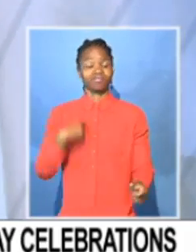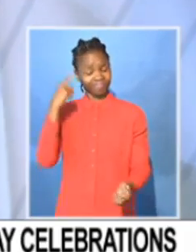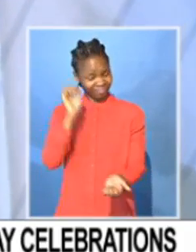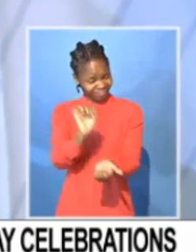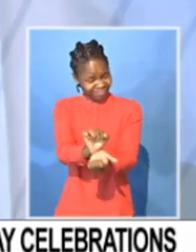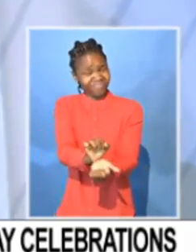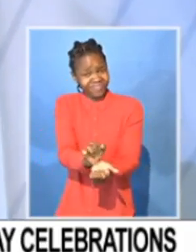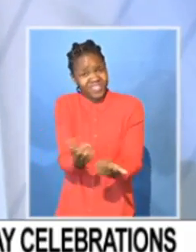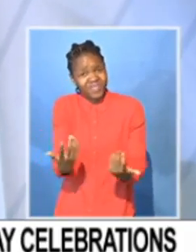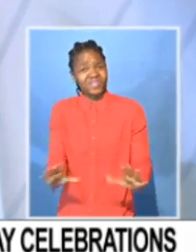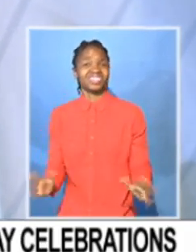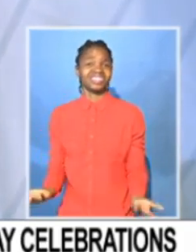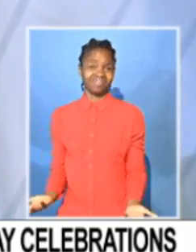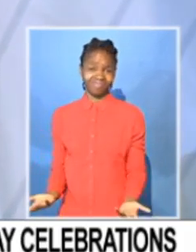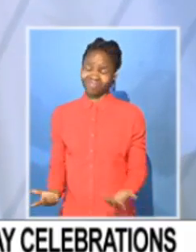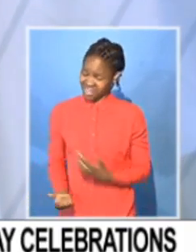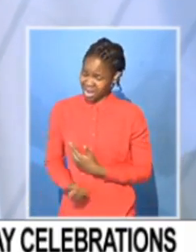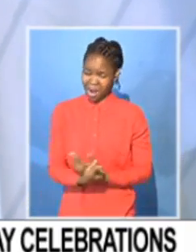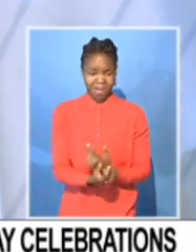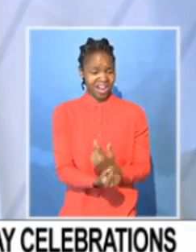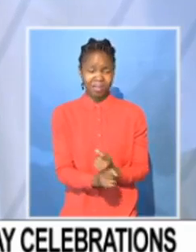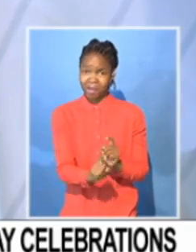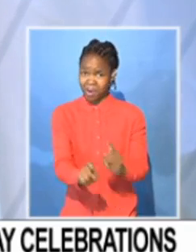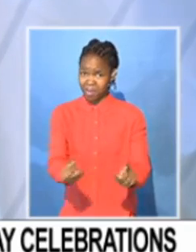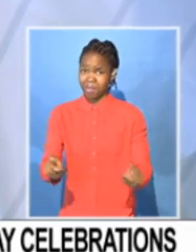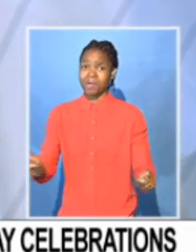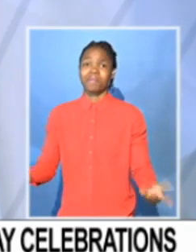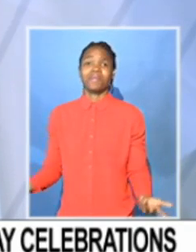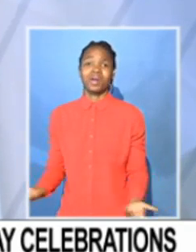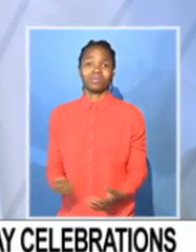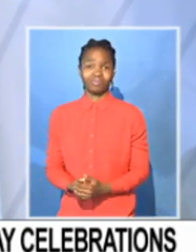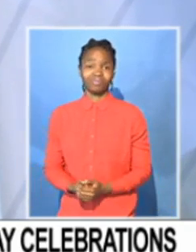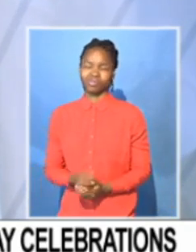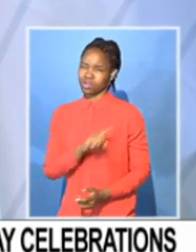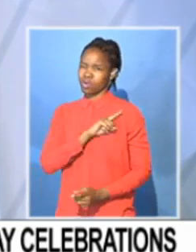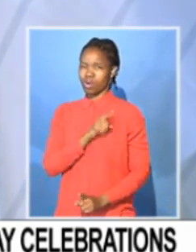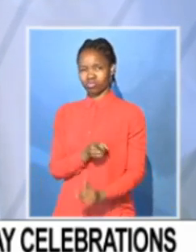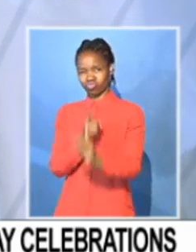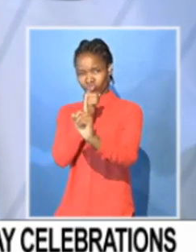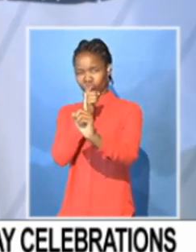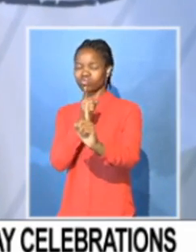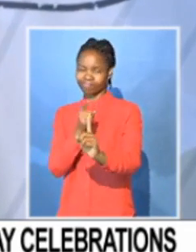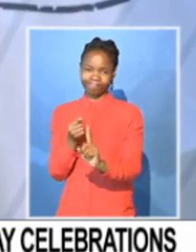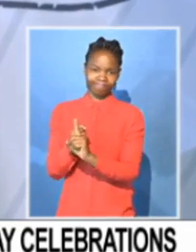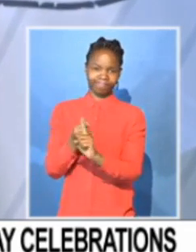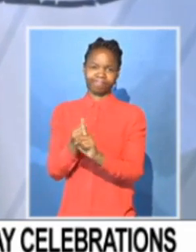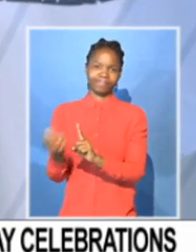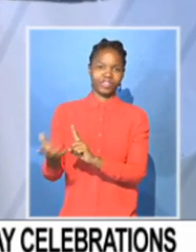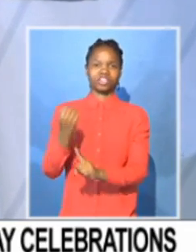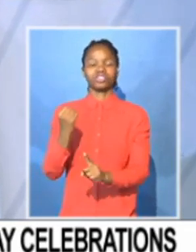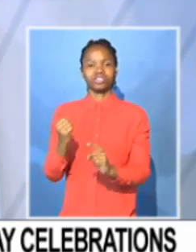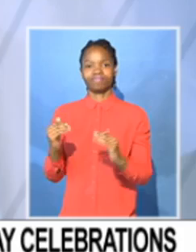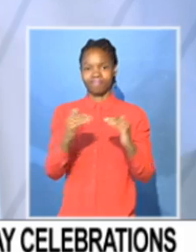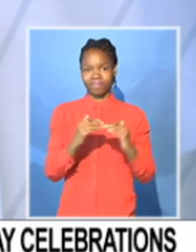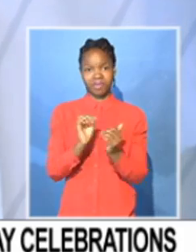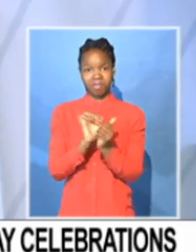prison throughout the history of our struggle. This is a day